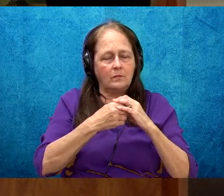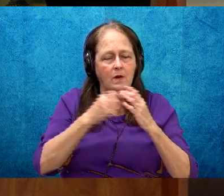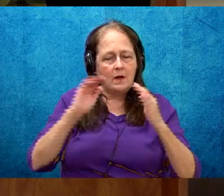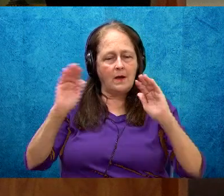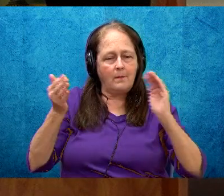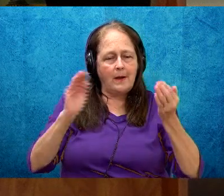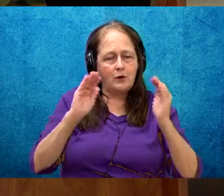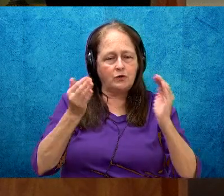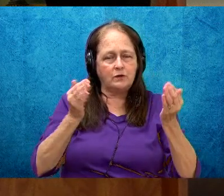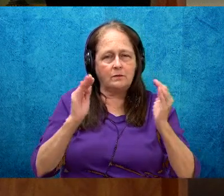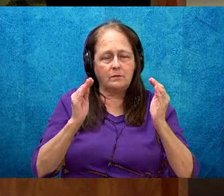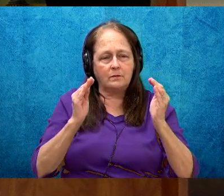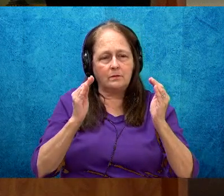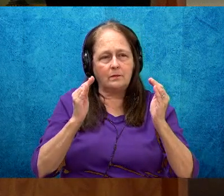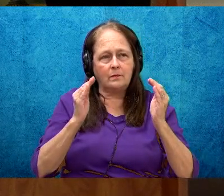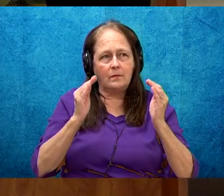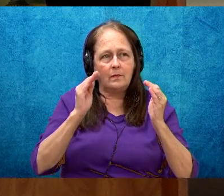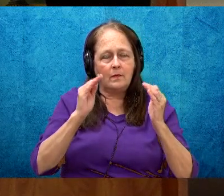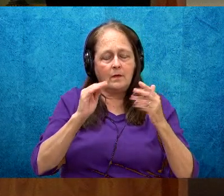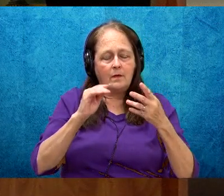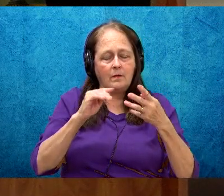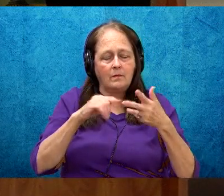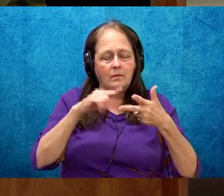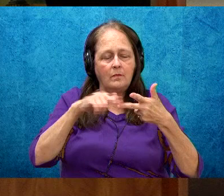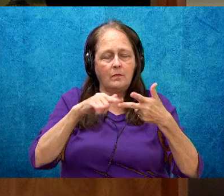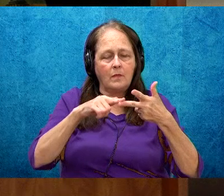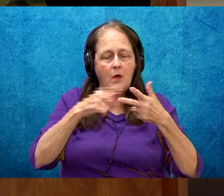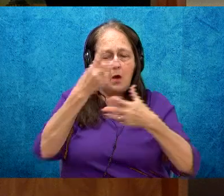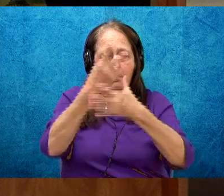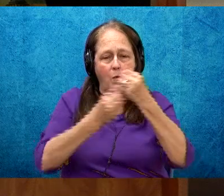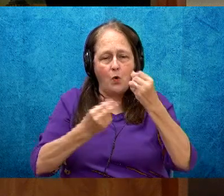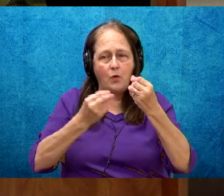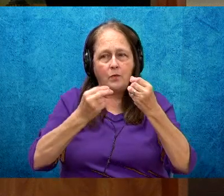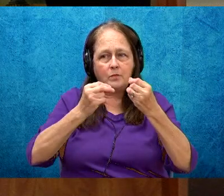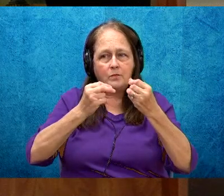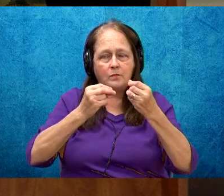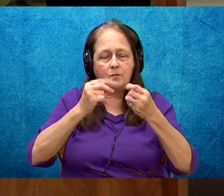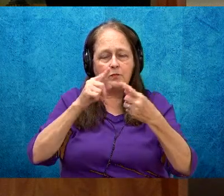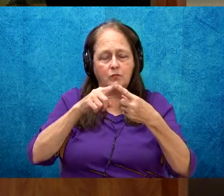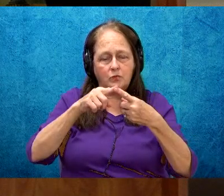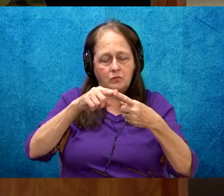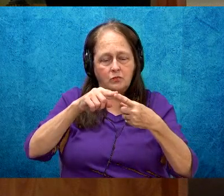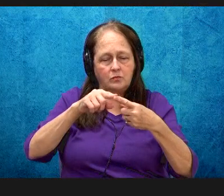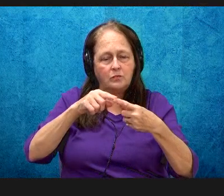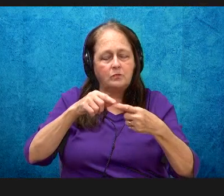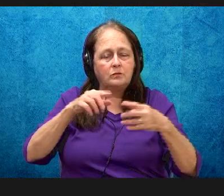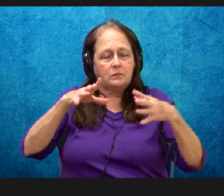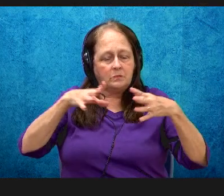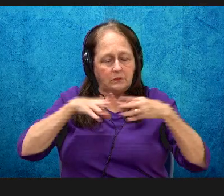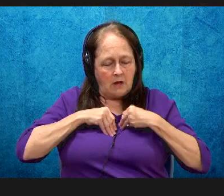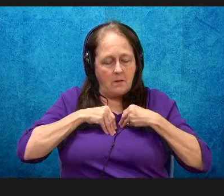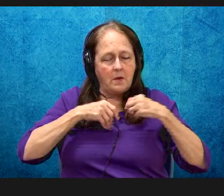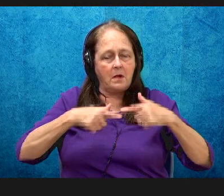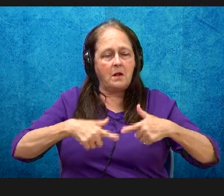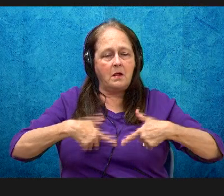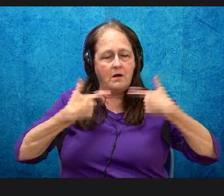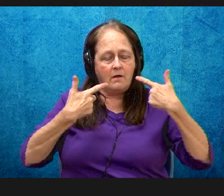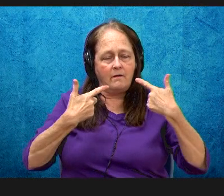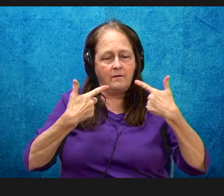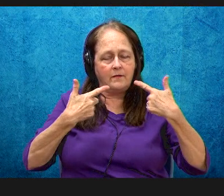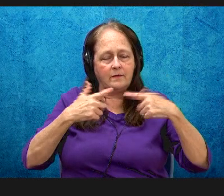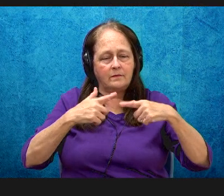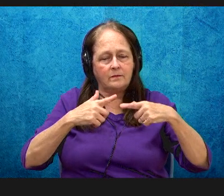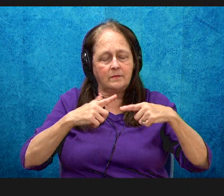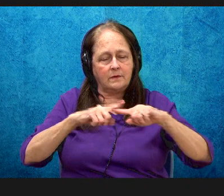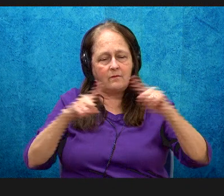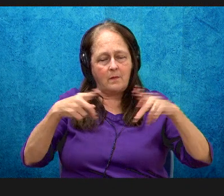good. That third sentence states that both have adapted to live in a different place, which means that their bodies